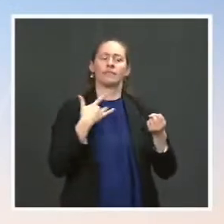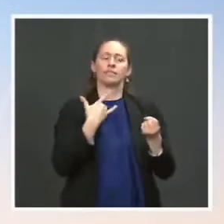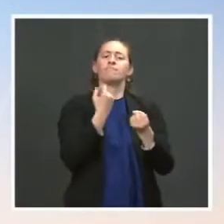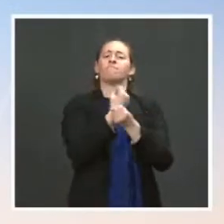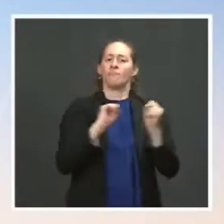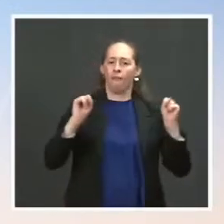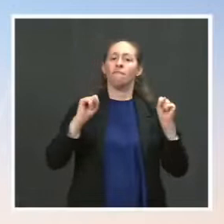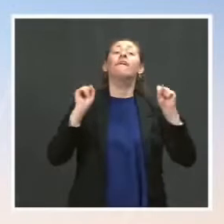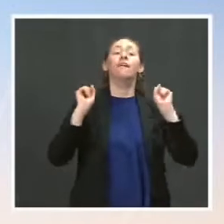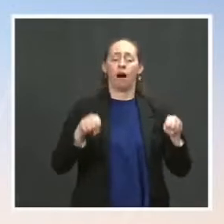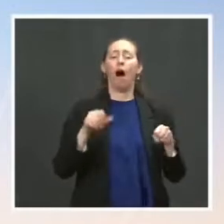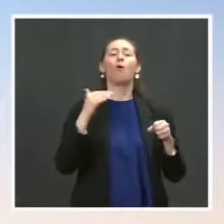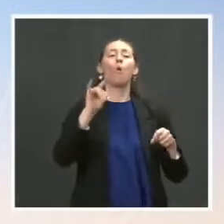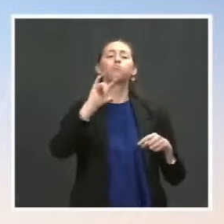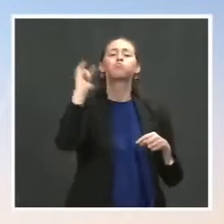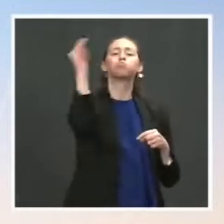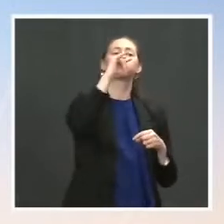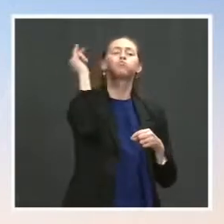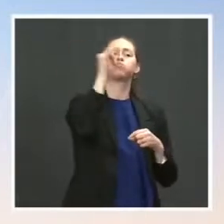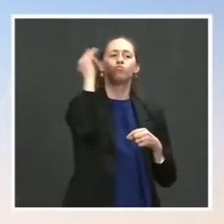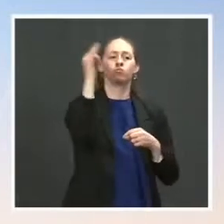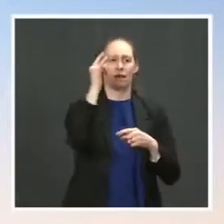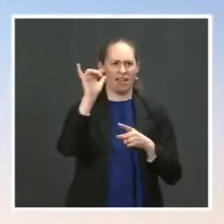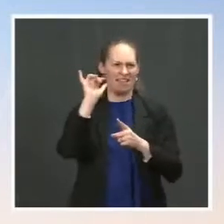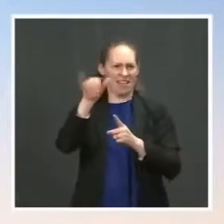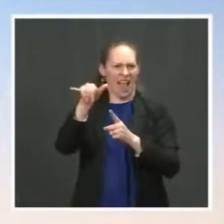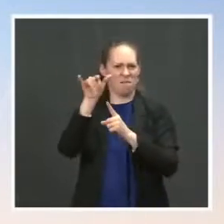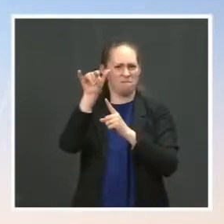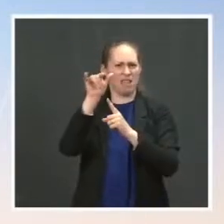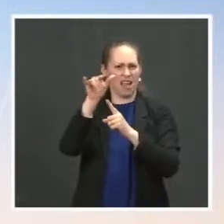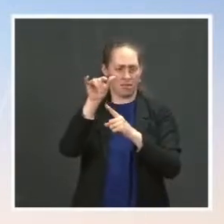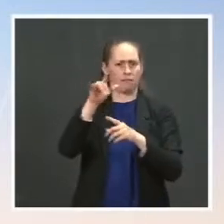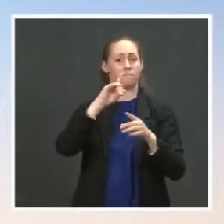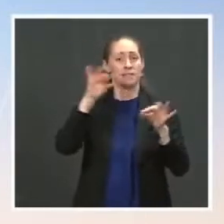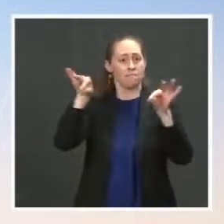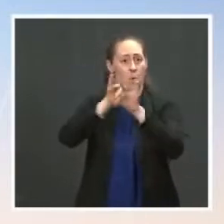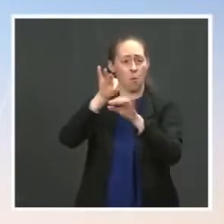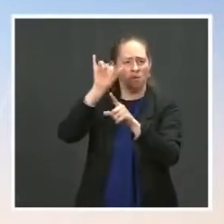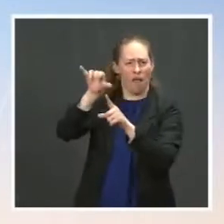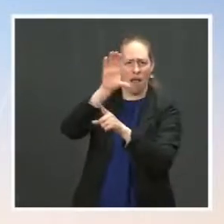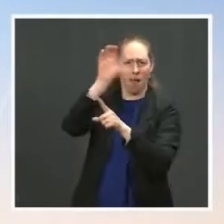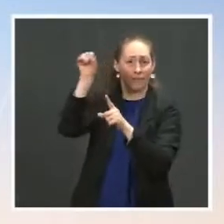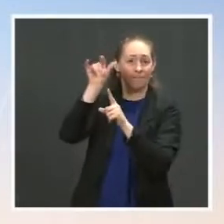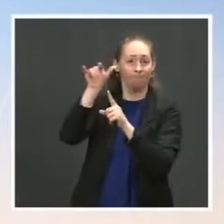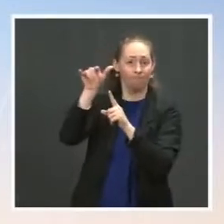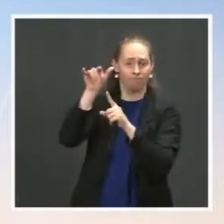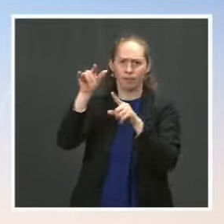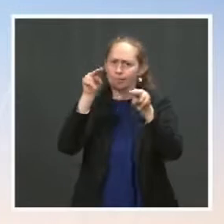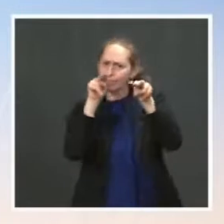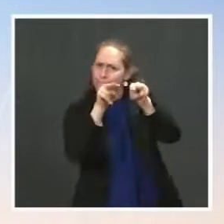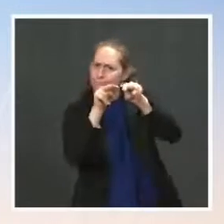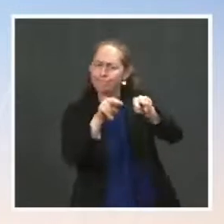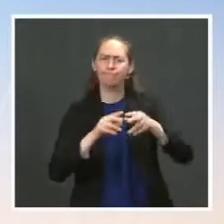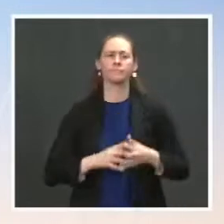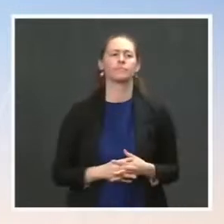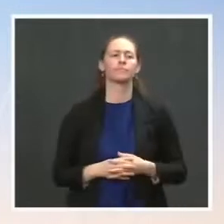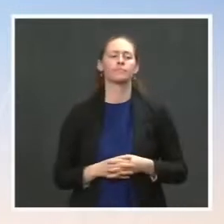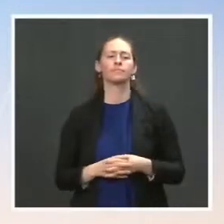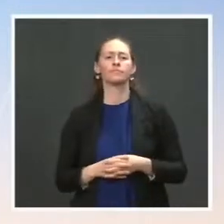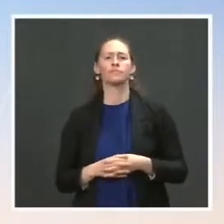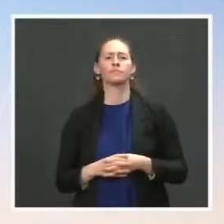to the air, and that's what the FAA will be closely monitoring. Thank you. Mr. Secretary, many administration